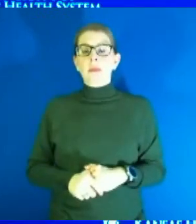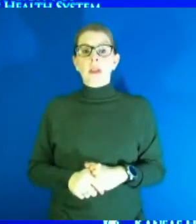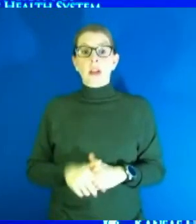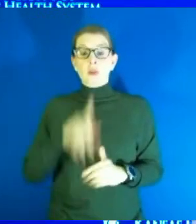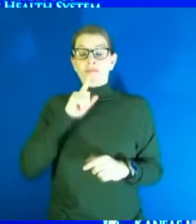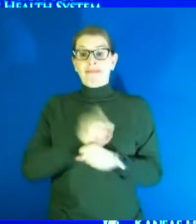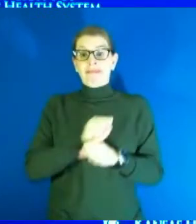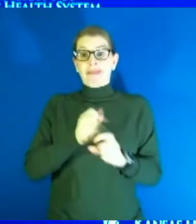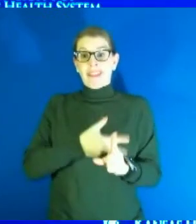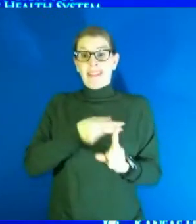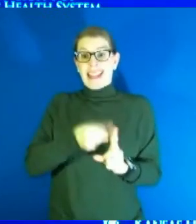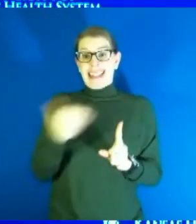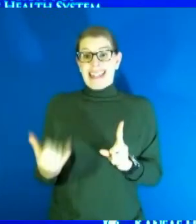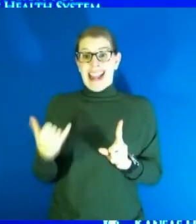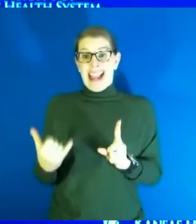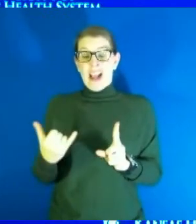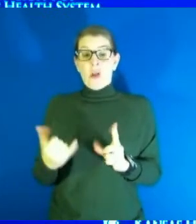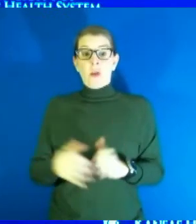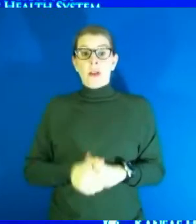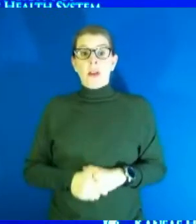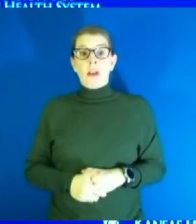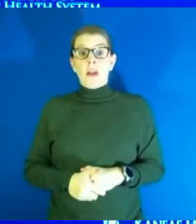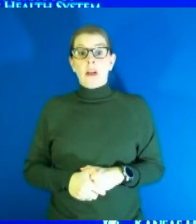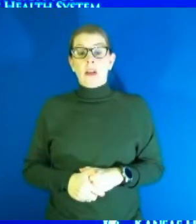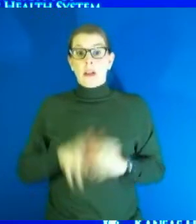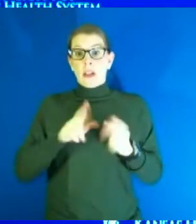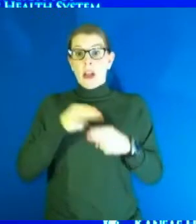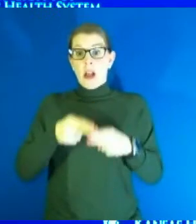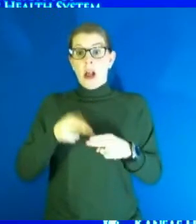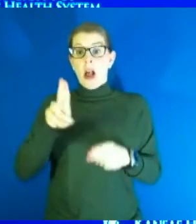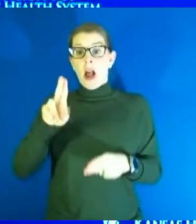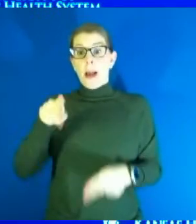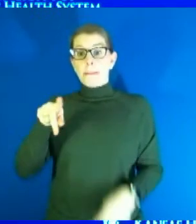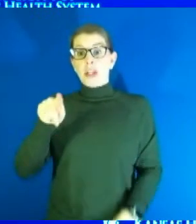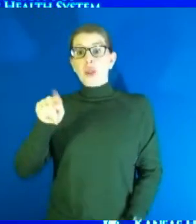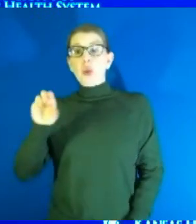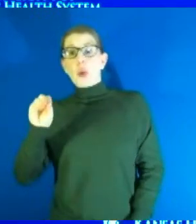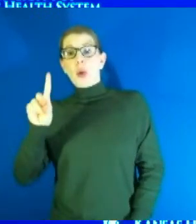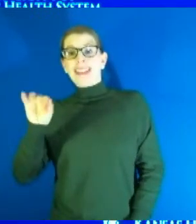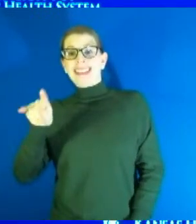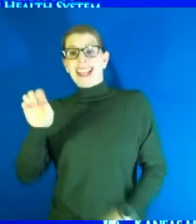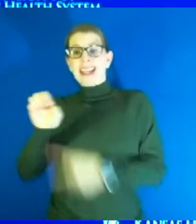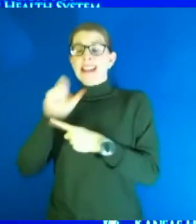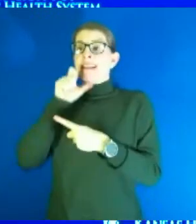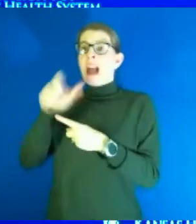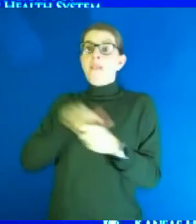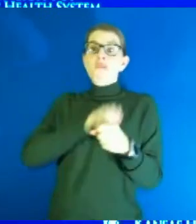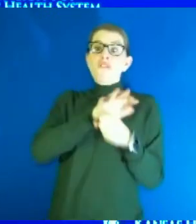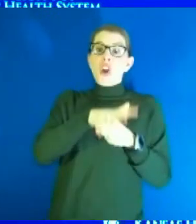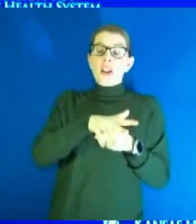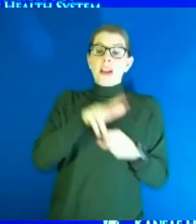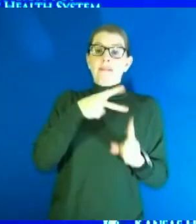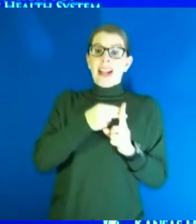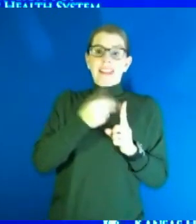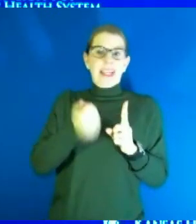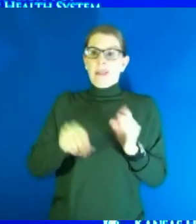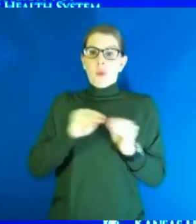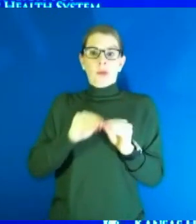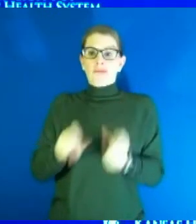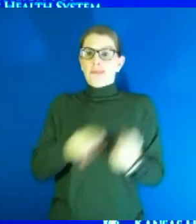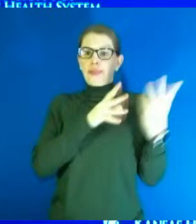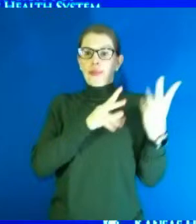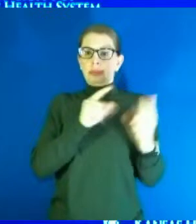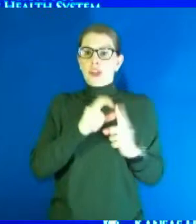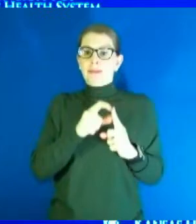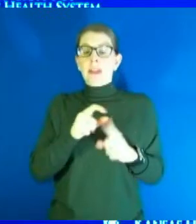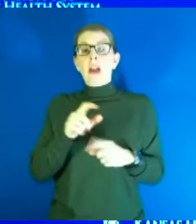vaccines now being, it's called up to date with vaccination rather than being fully vaccinated. Fully vaccinated, for those